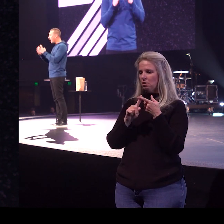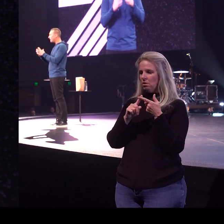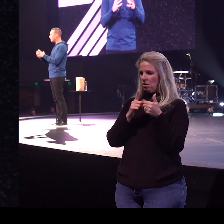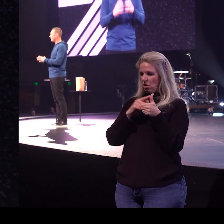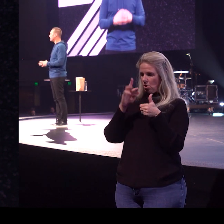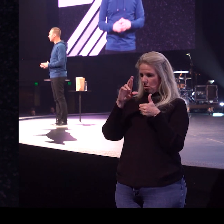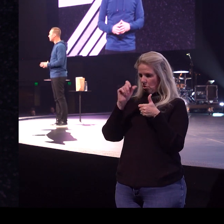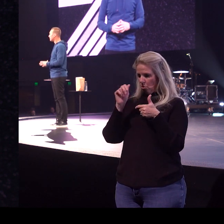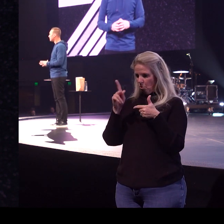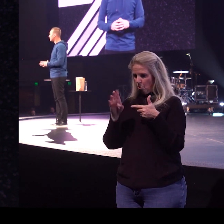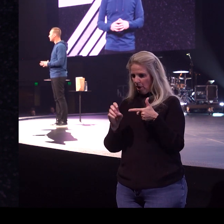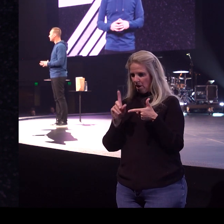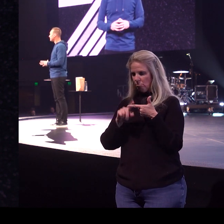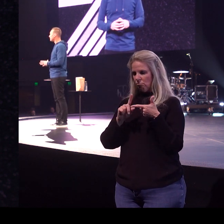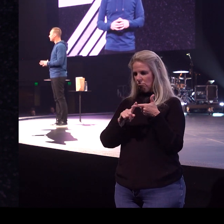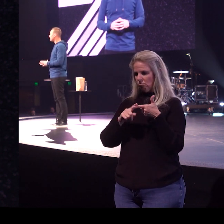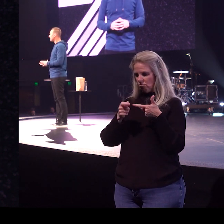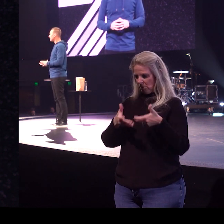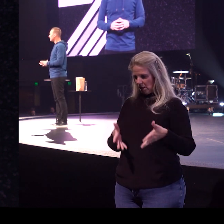about the abandonment,